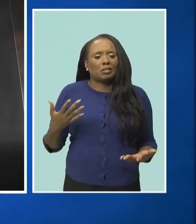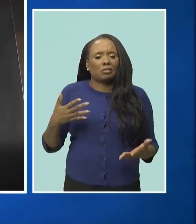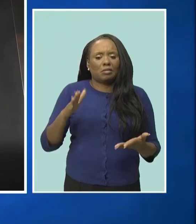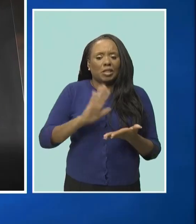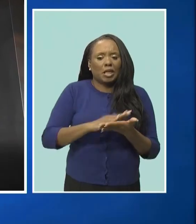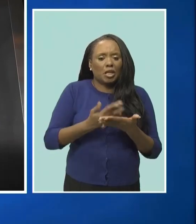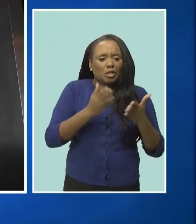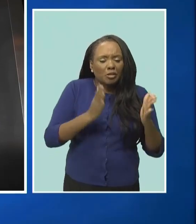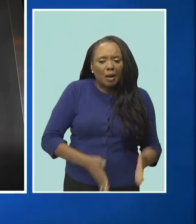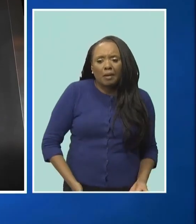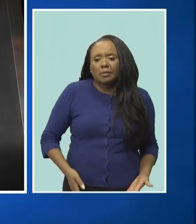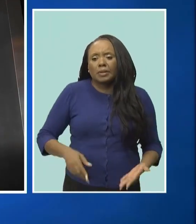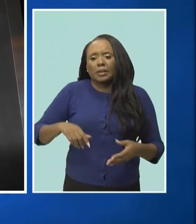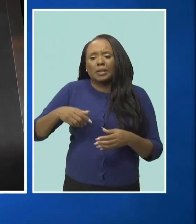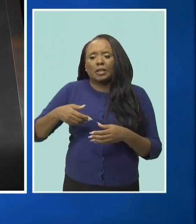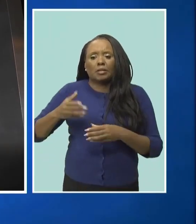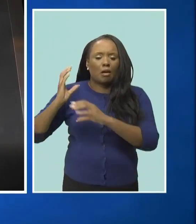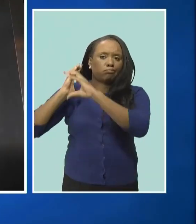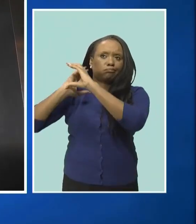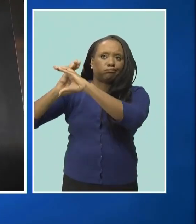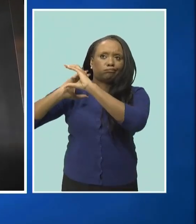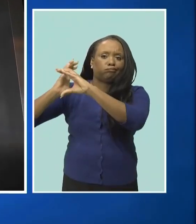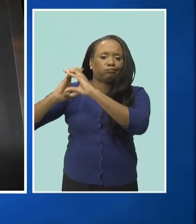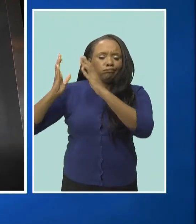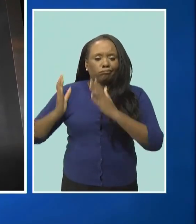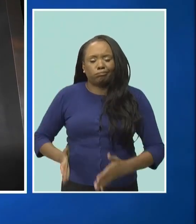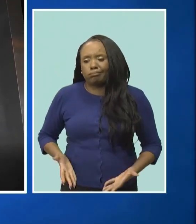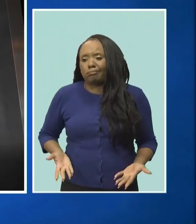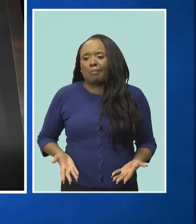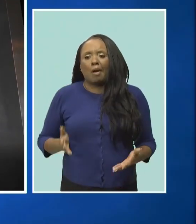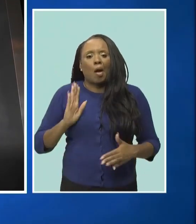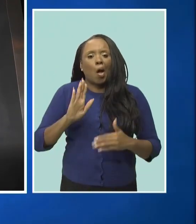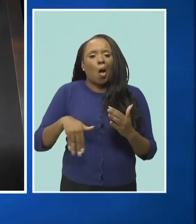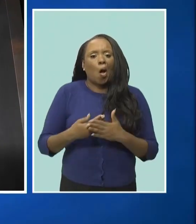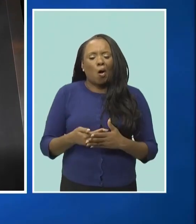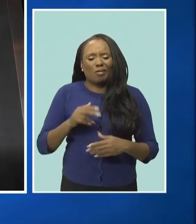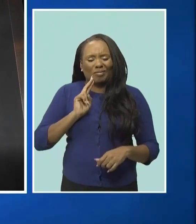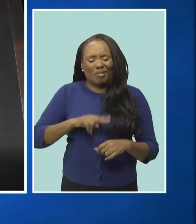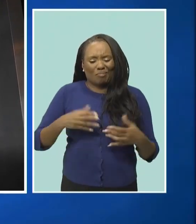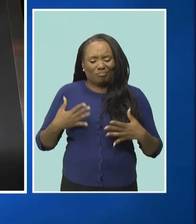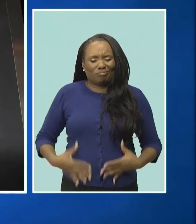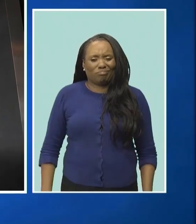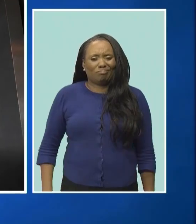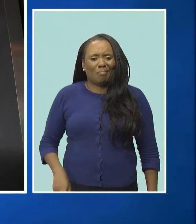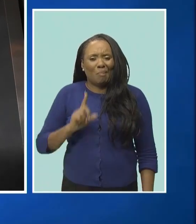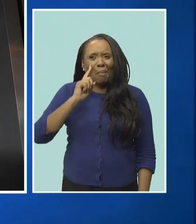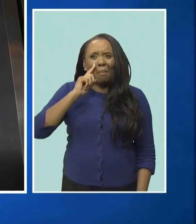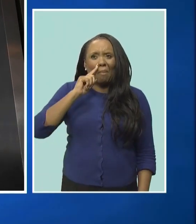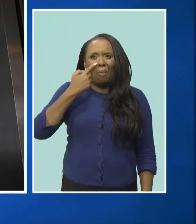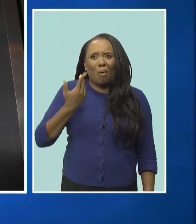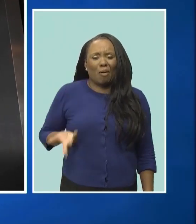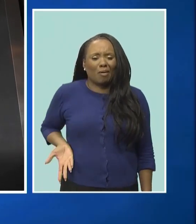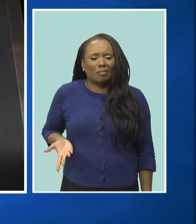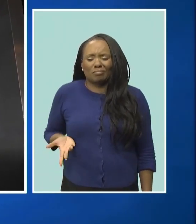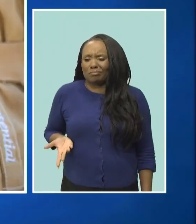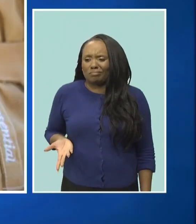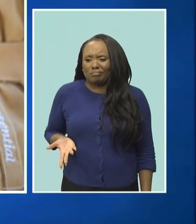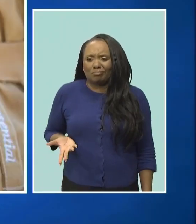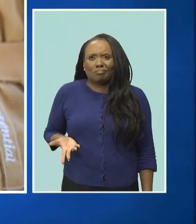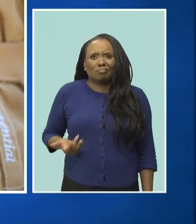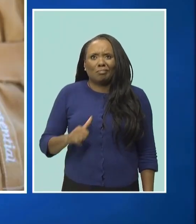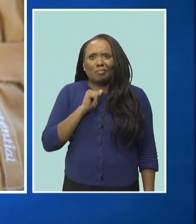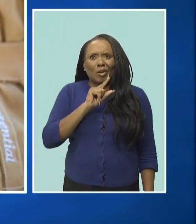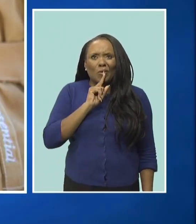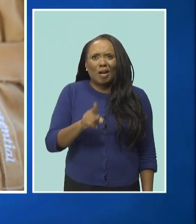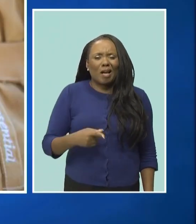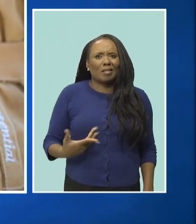servers in the restaurants. You know, we found it to be a bit flat, a bit on the boring side, not as appealing as it could be.